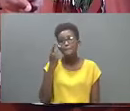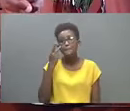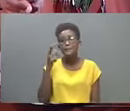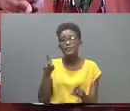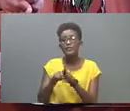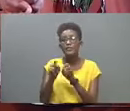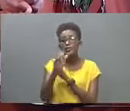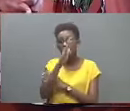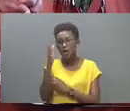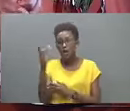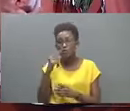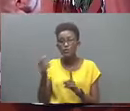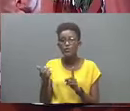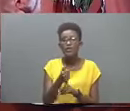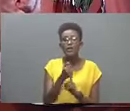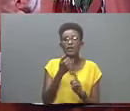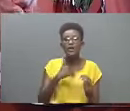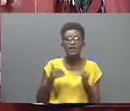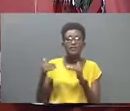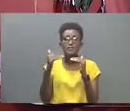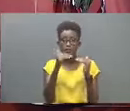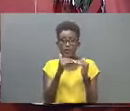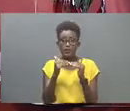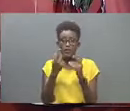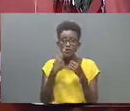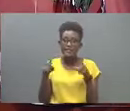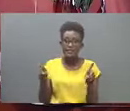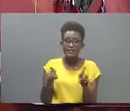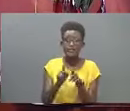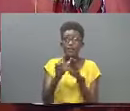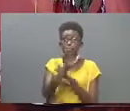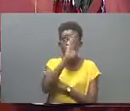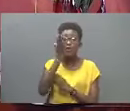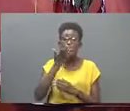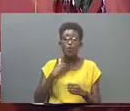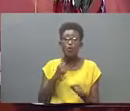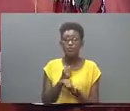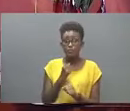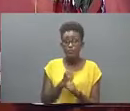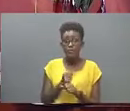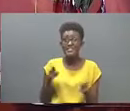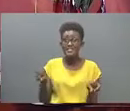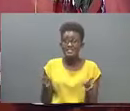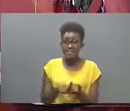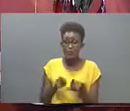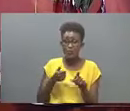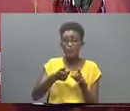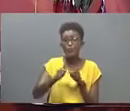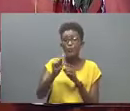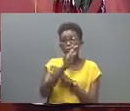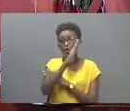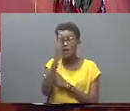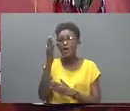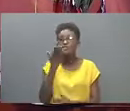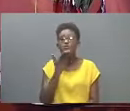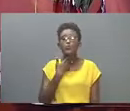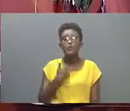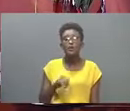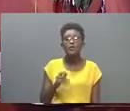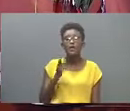status. Twasubiranye urwego rwacu. And it is the intention of God. Kandi n'ubushake bw'Imana. It is the will of God. N'umugambi w'Imana. For us to